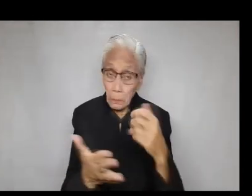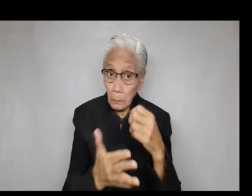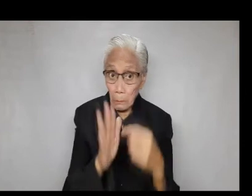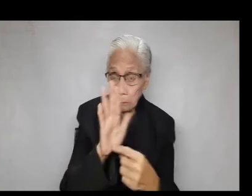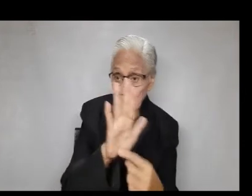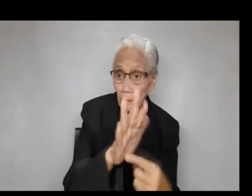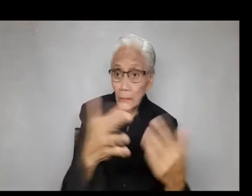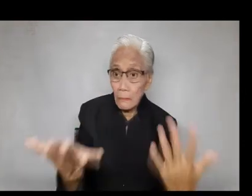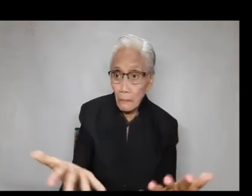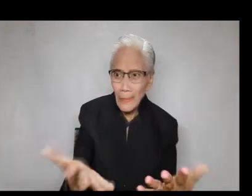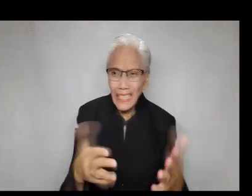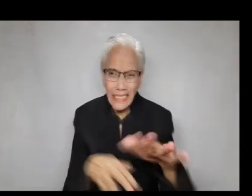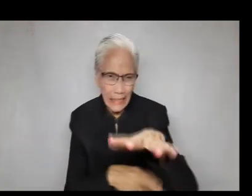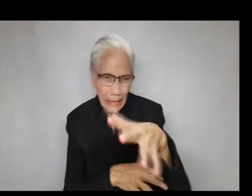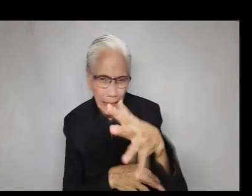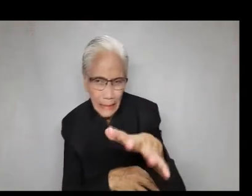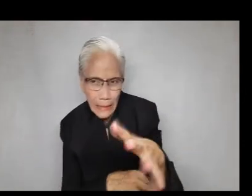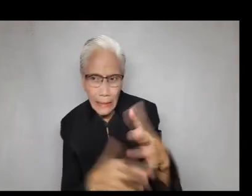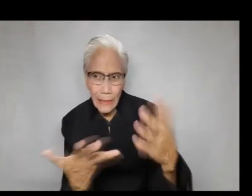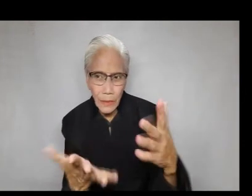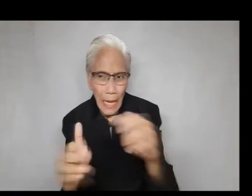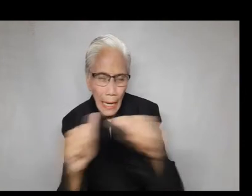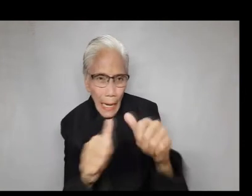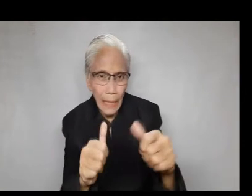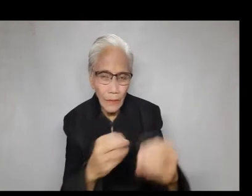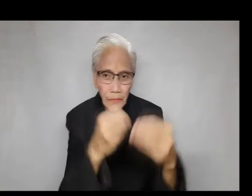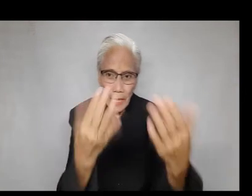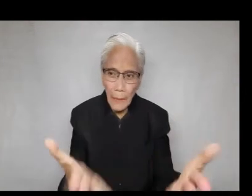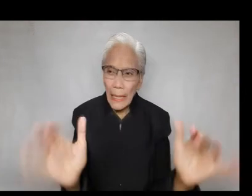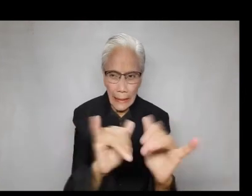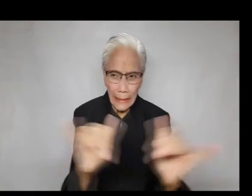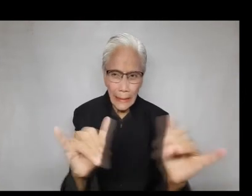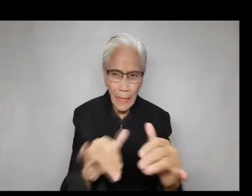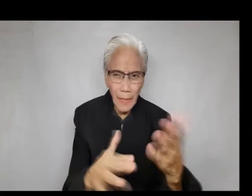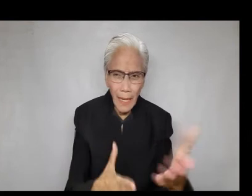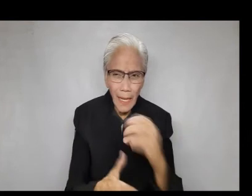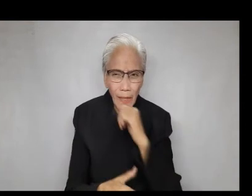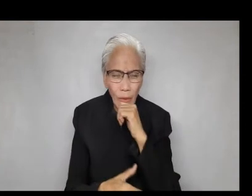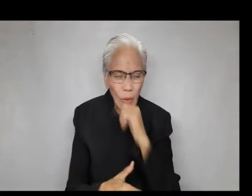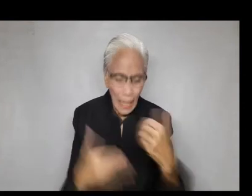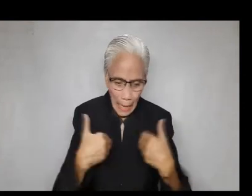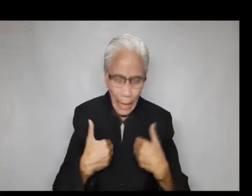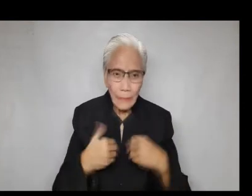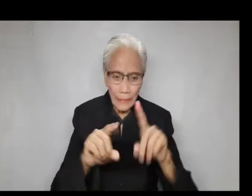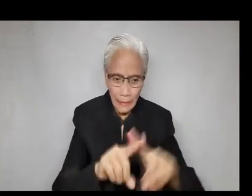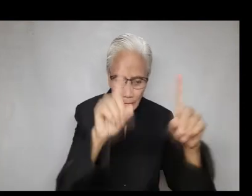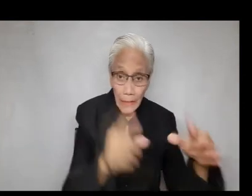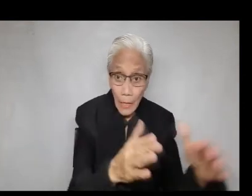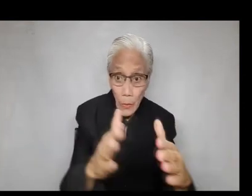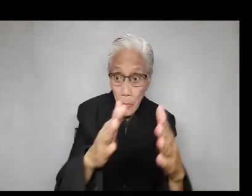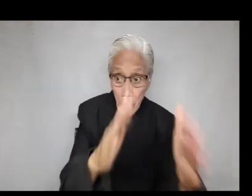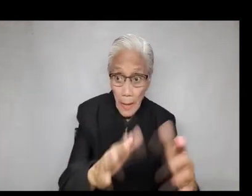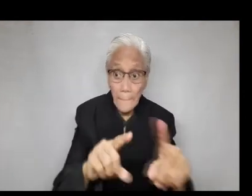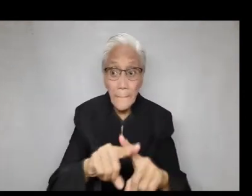a tentative, tardy helper. This is marked by a hesitant and conditional act of